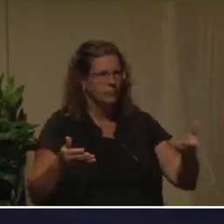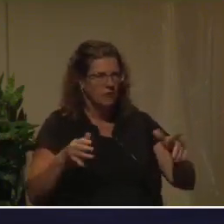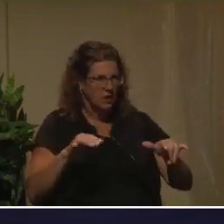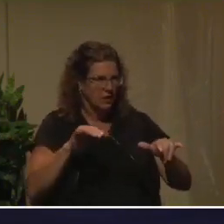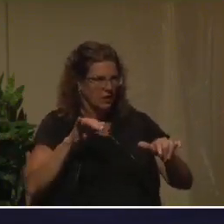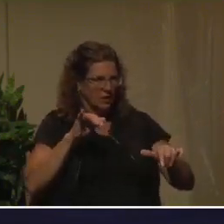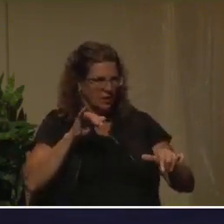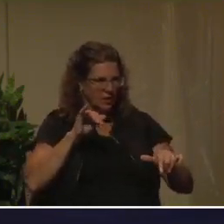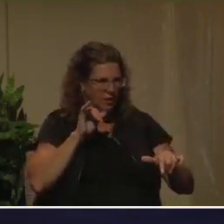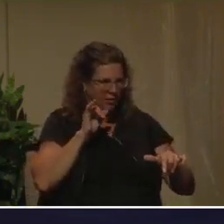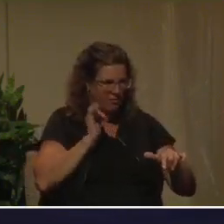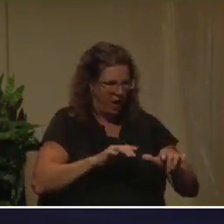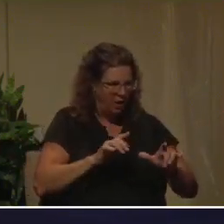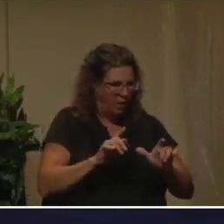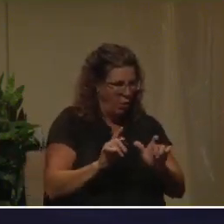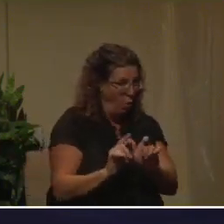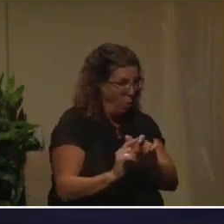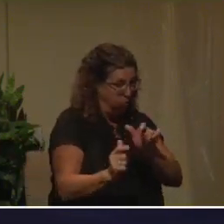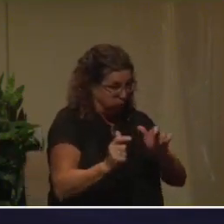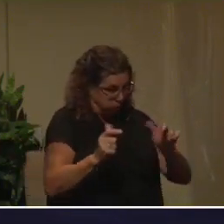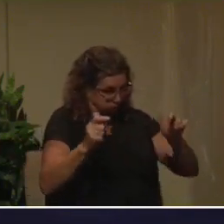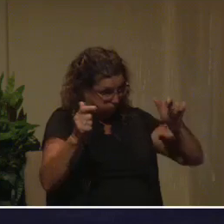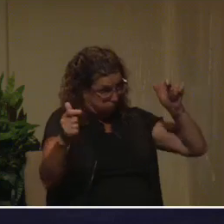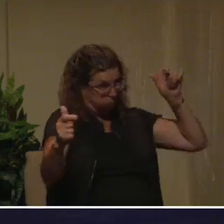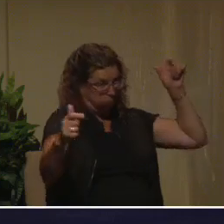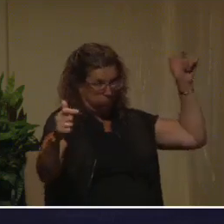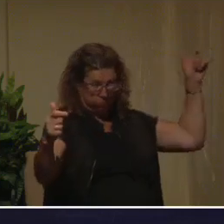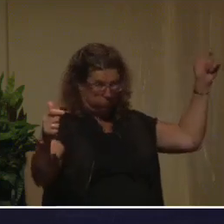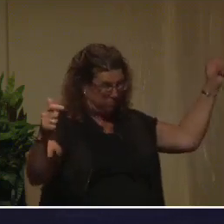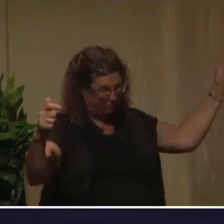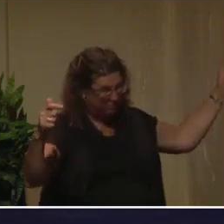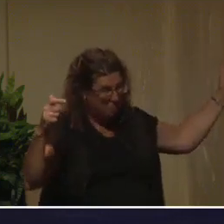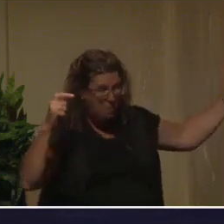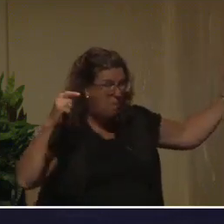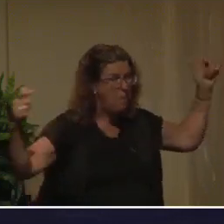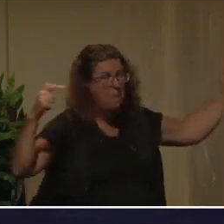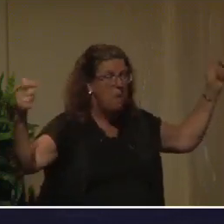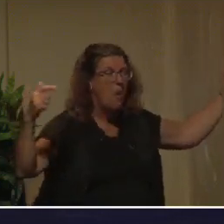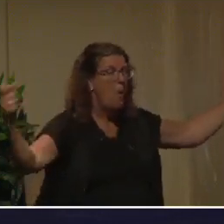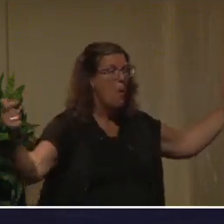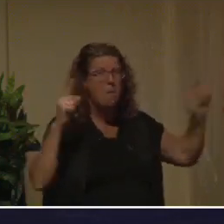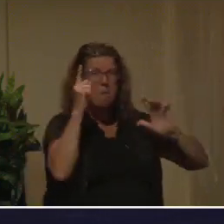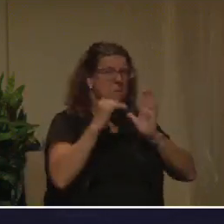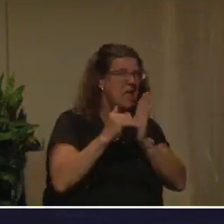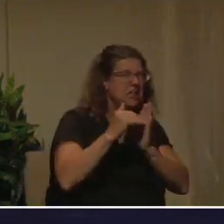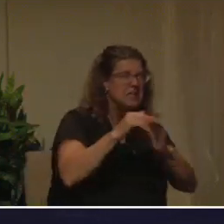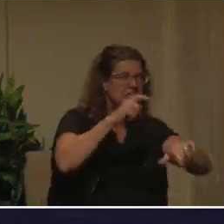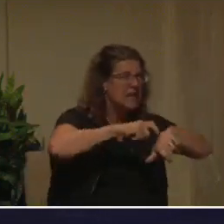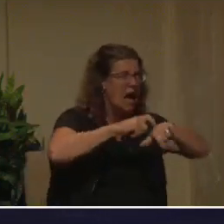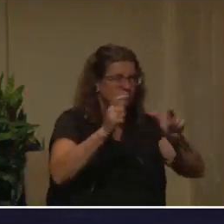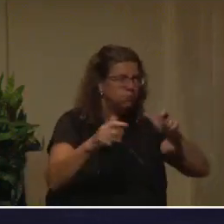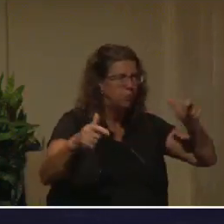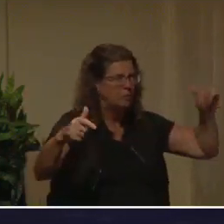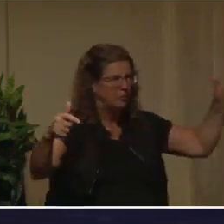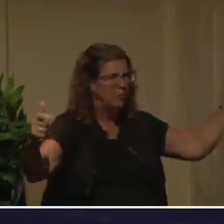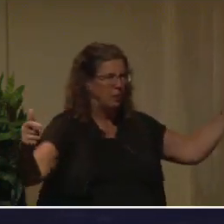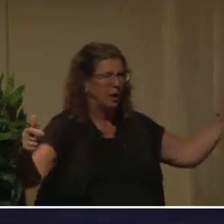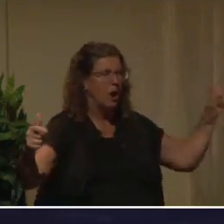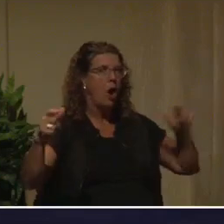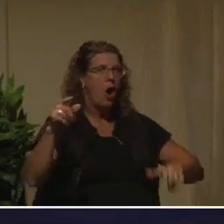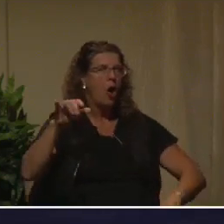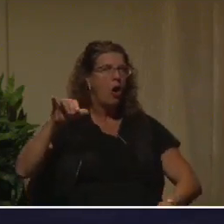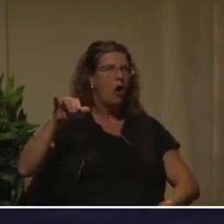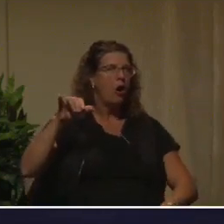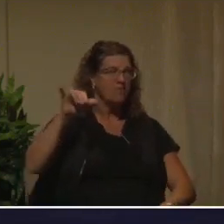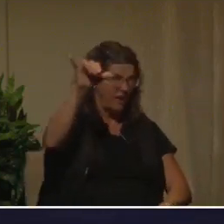about a million times in terms of the best things, then you get more of an idea. You start to get a very concrete